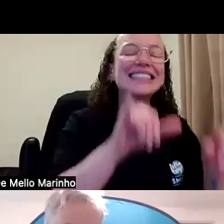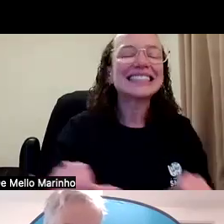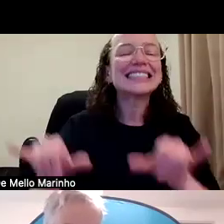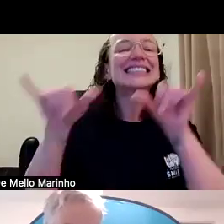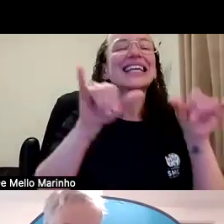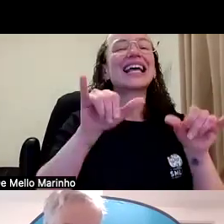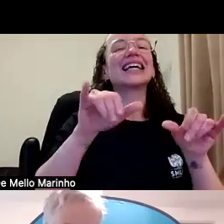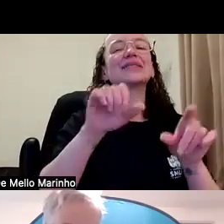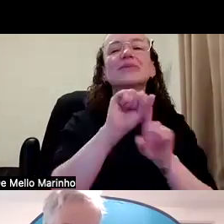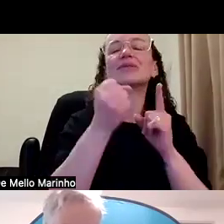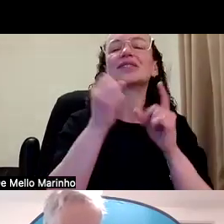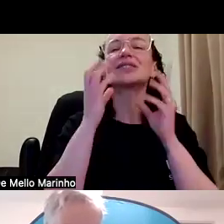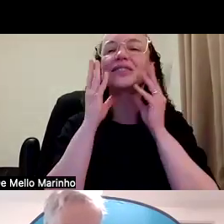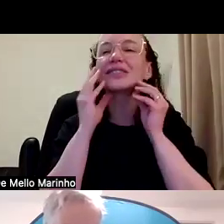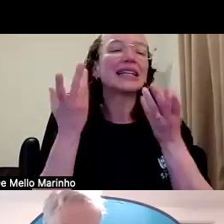Just really,